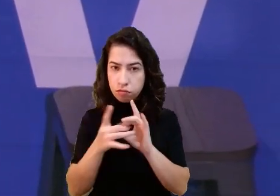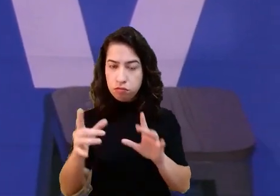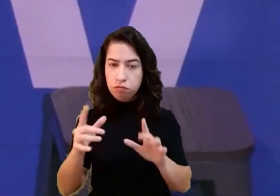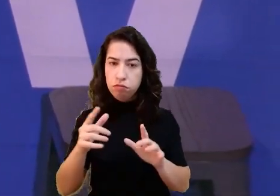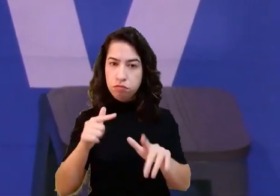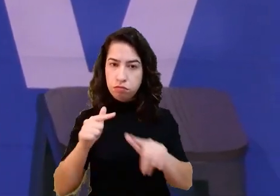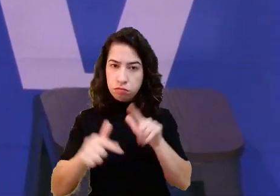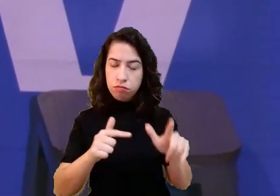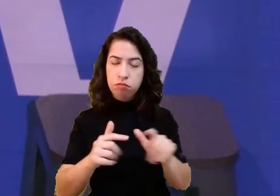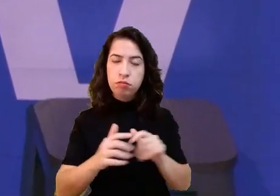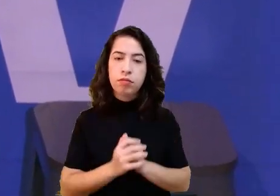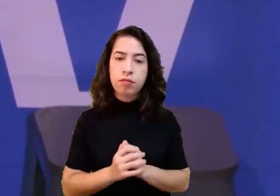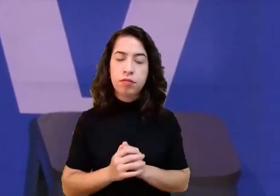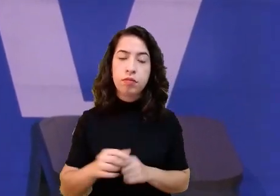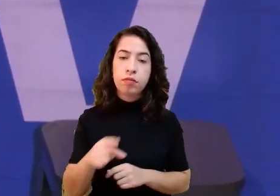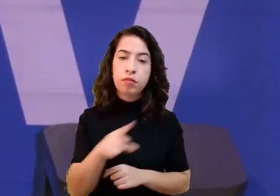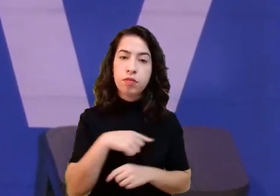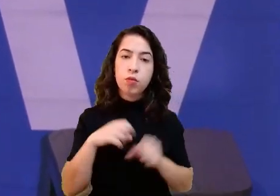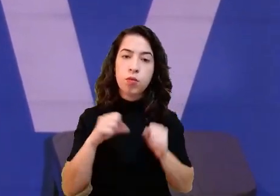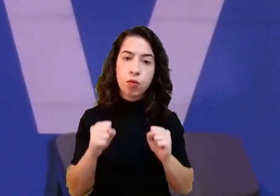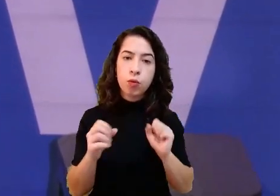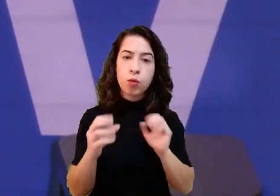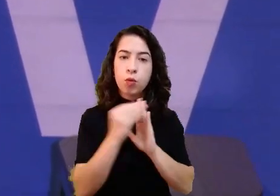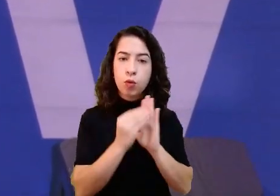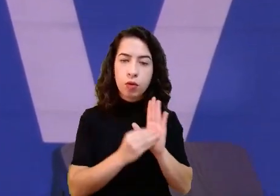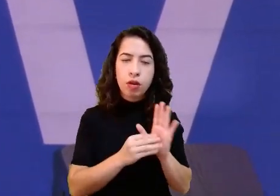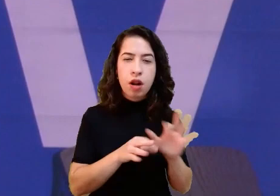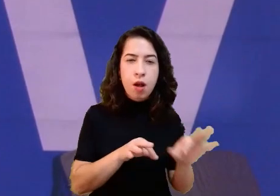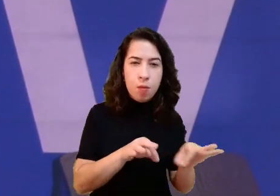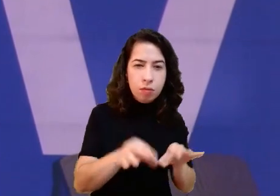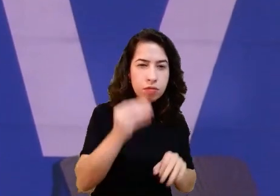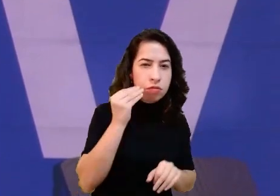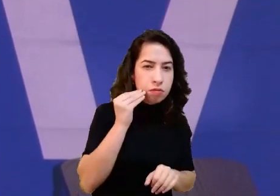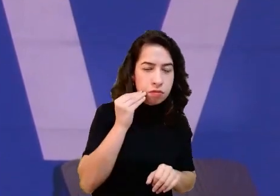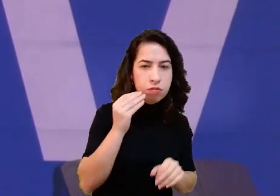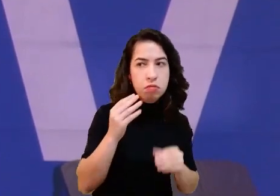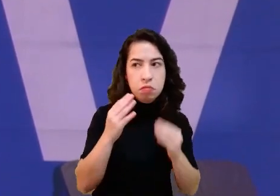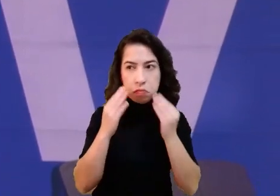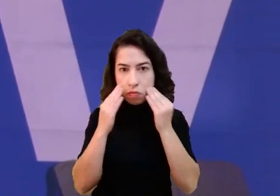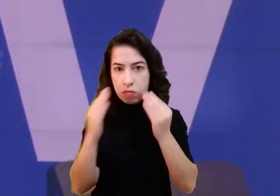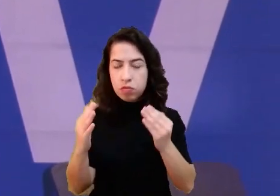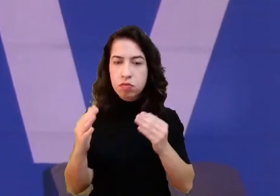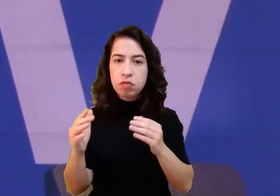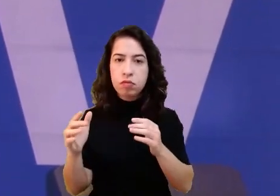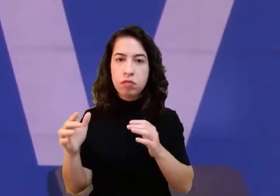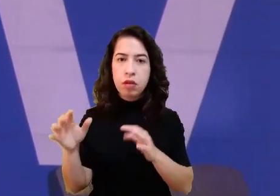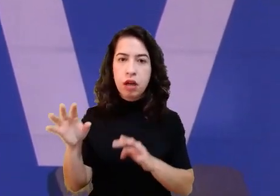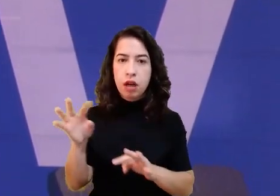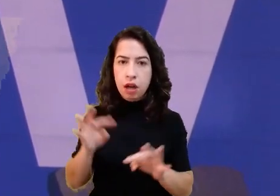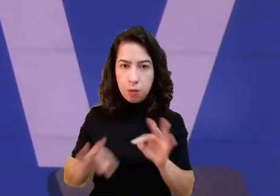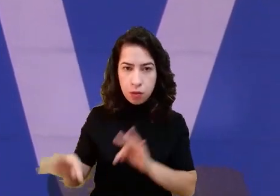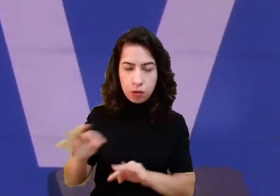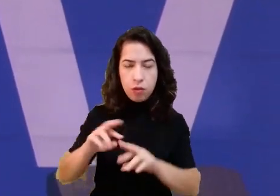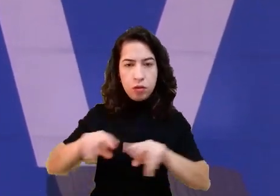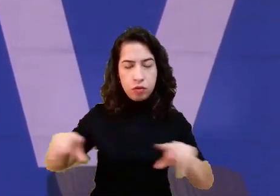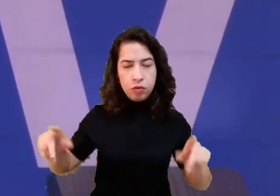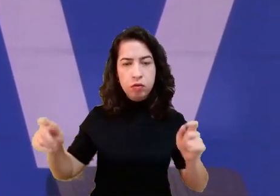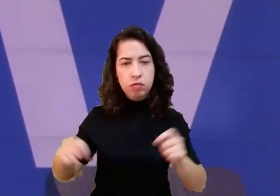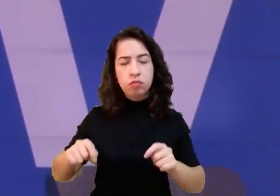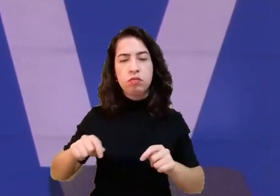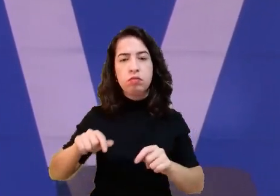So we can have everything in terms of pilot plant, demonstration plant, labs at the service of